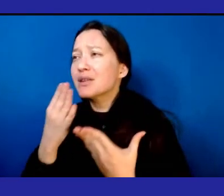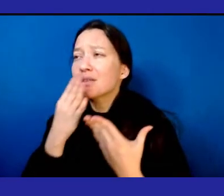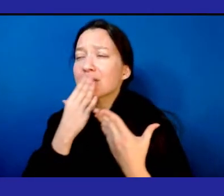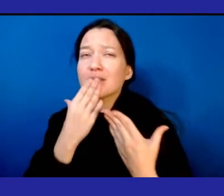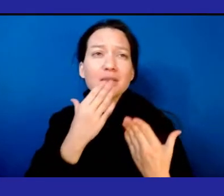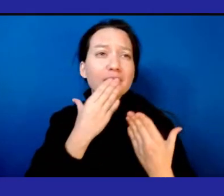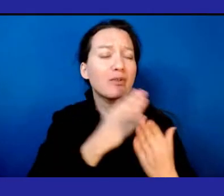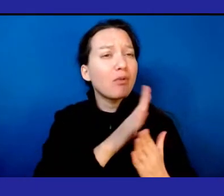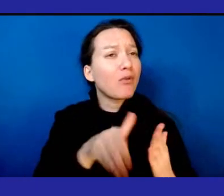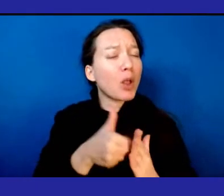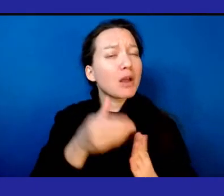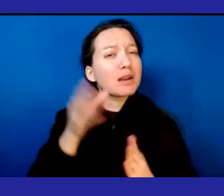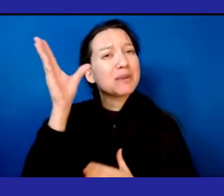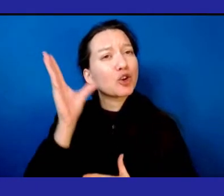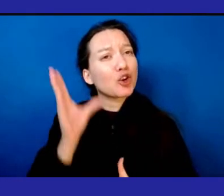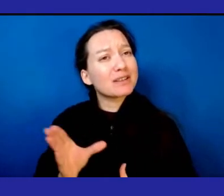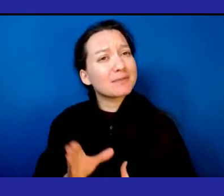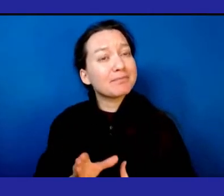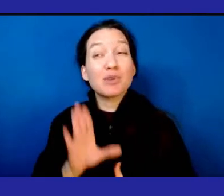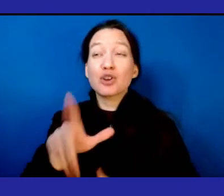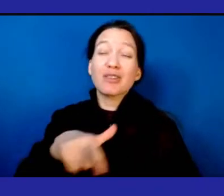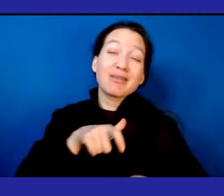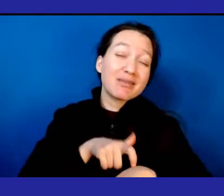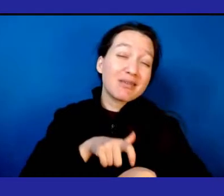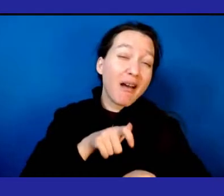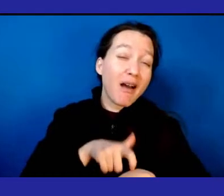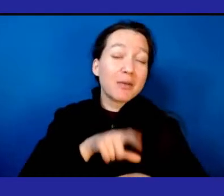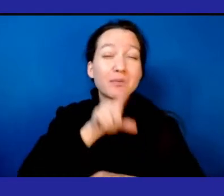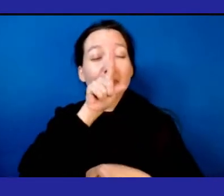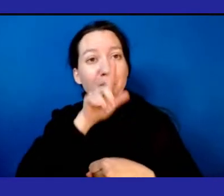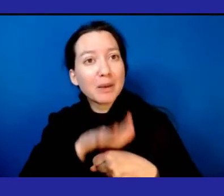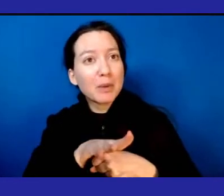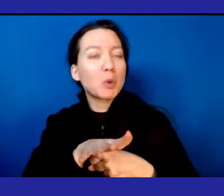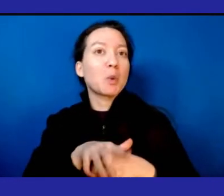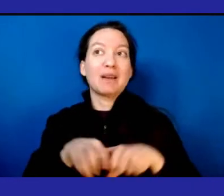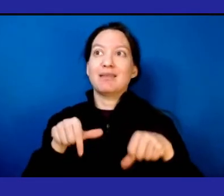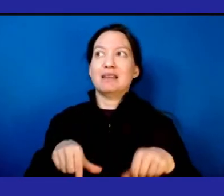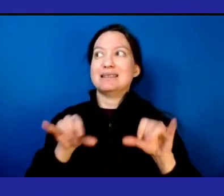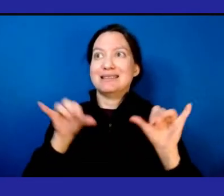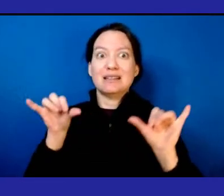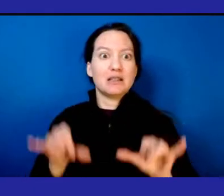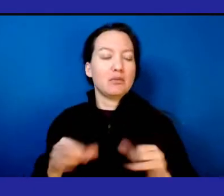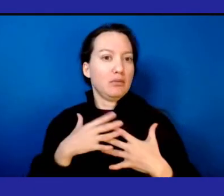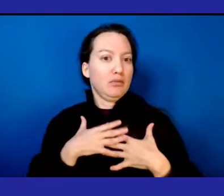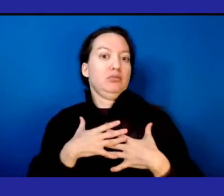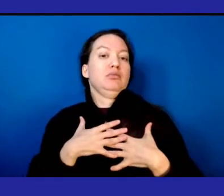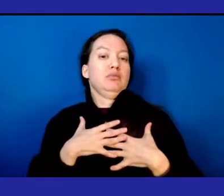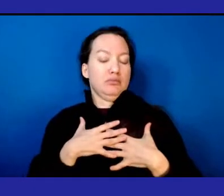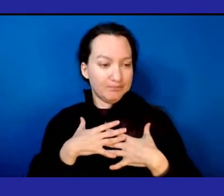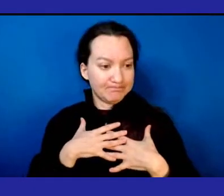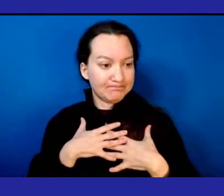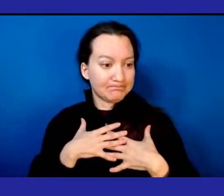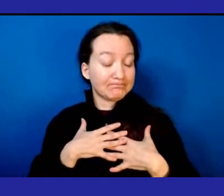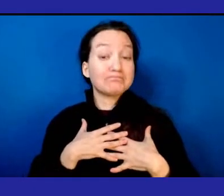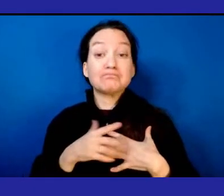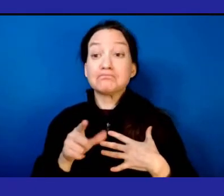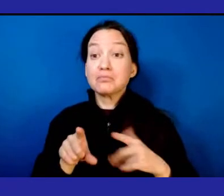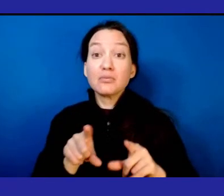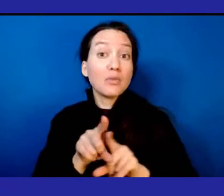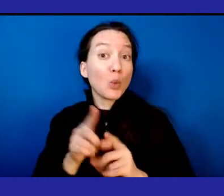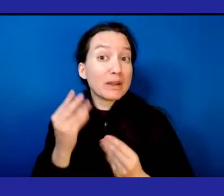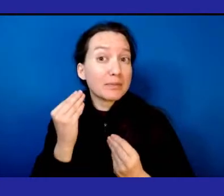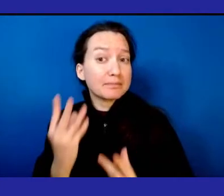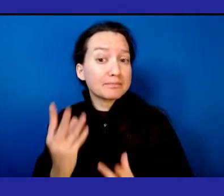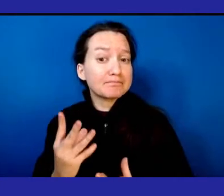speakers, your time and commitment to this system. And just let me say,